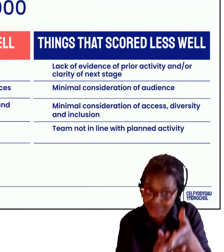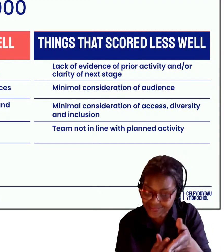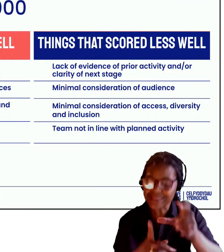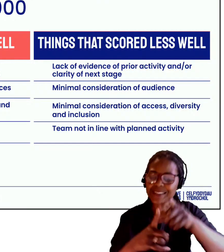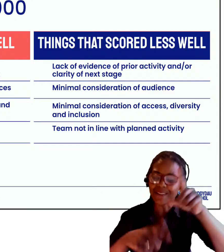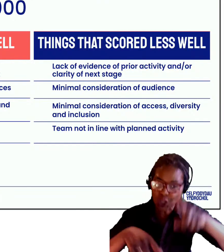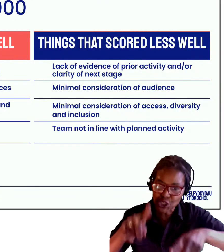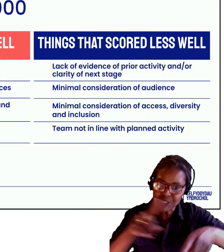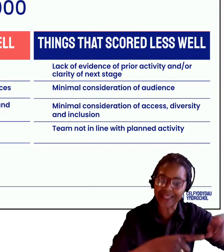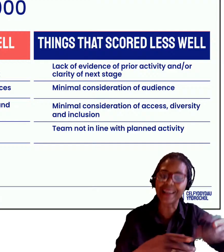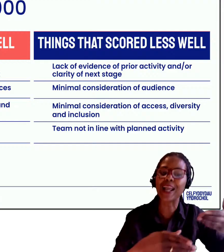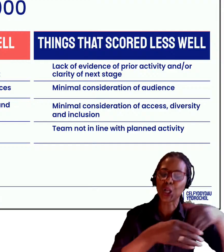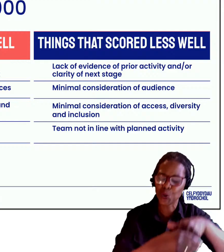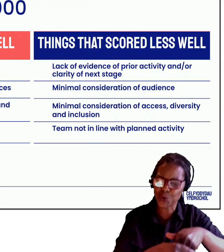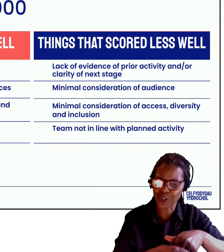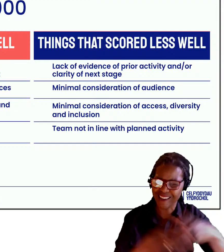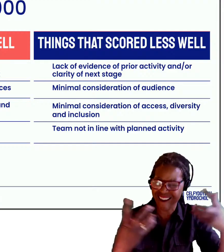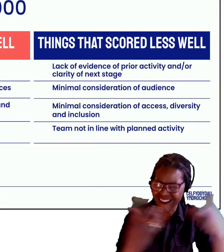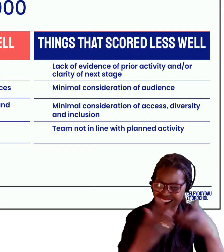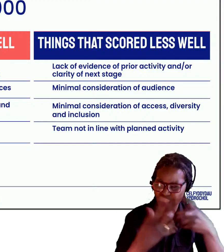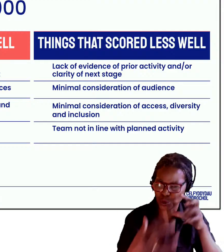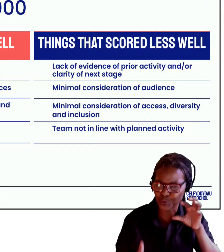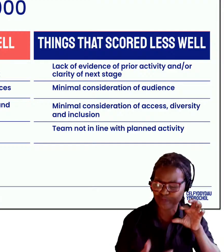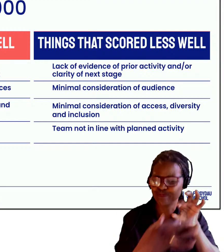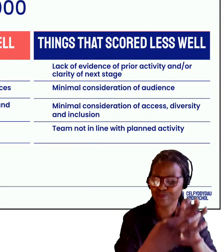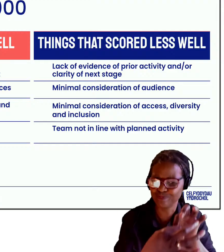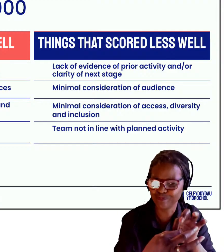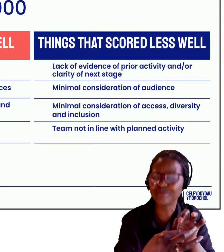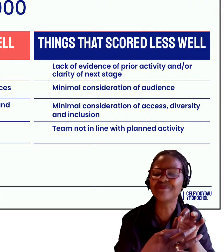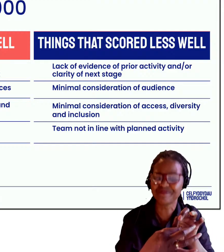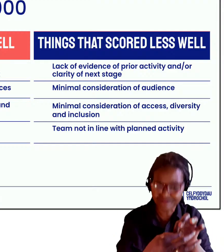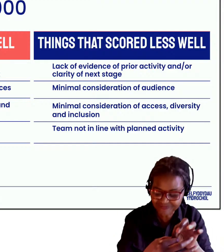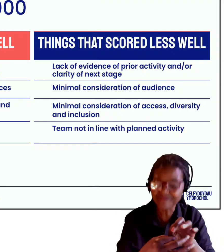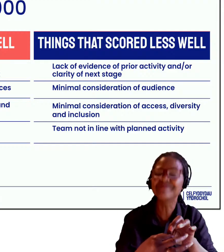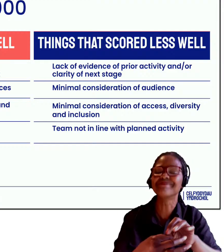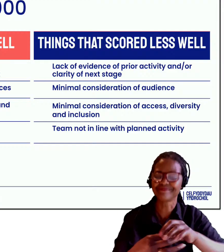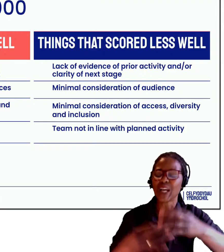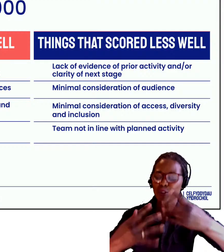Expand was around the team in place. So proposals that demonstrate a team was in